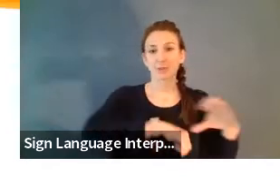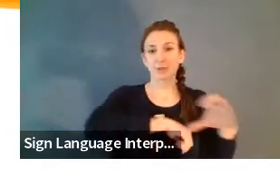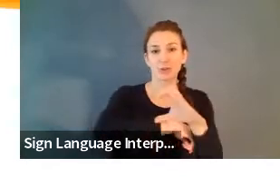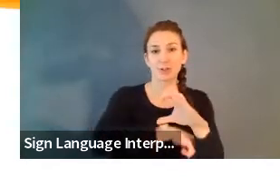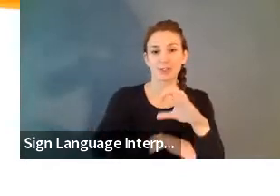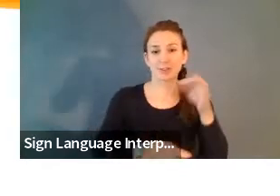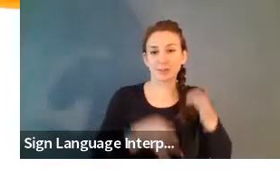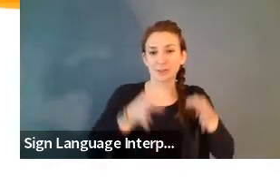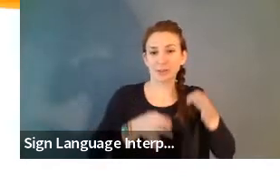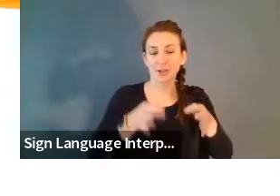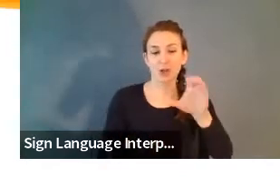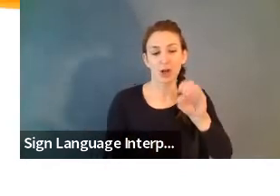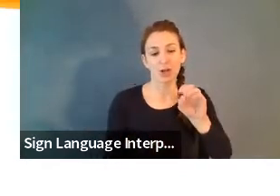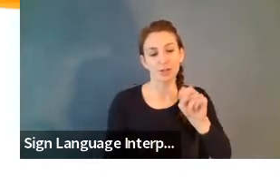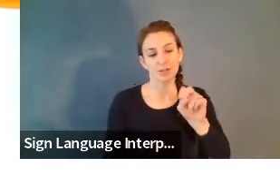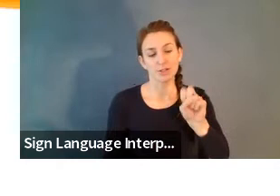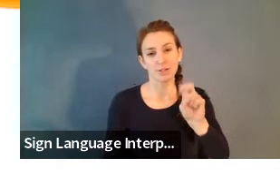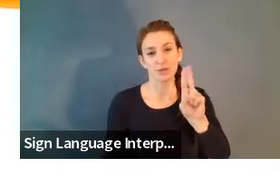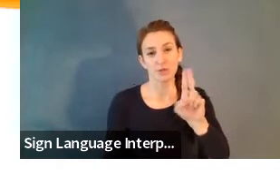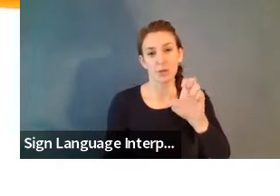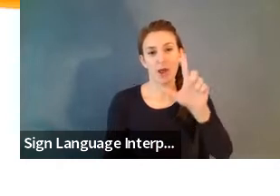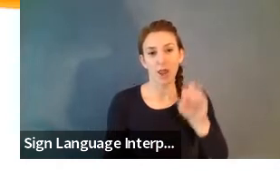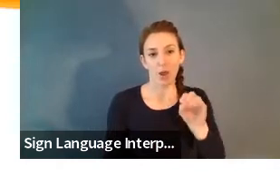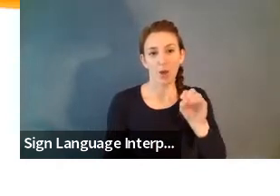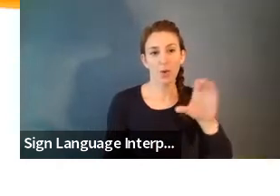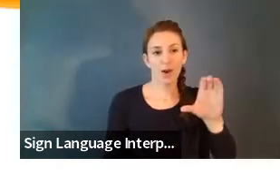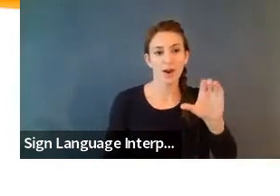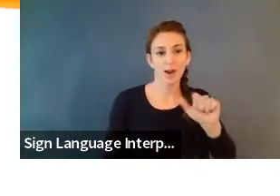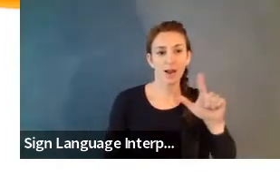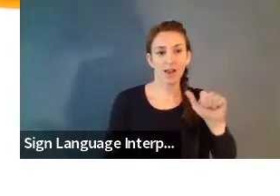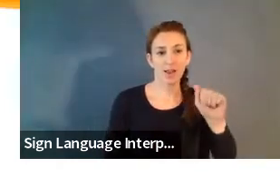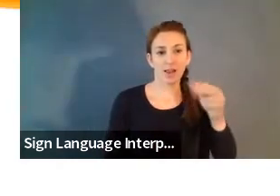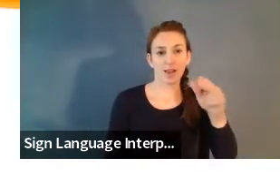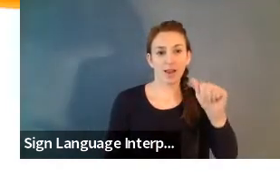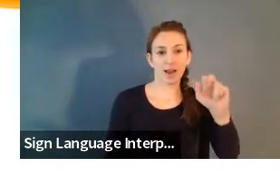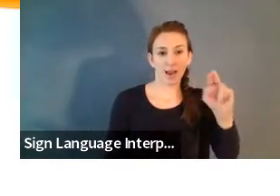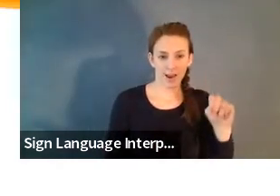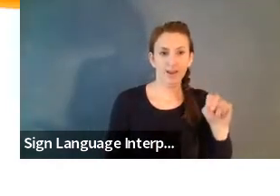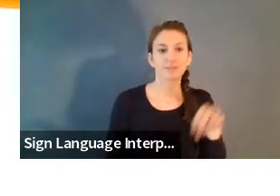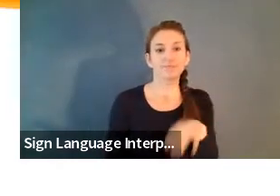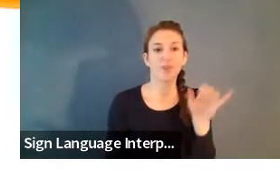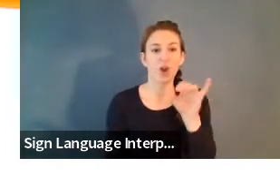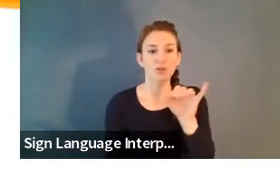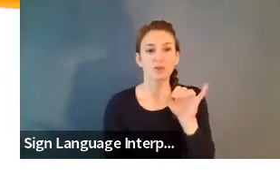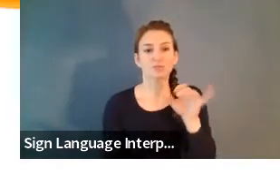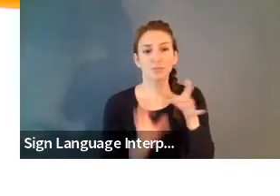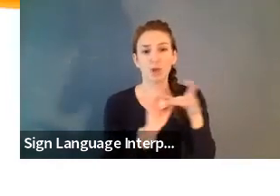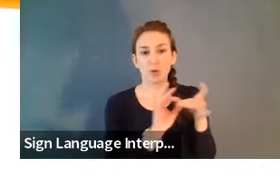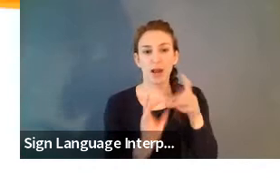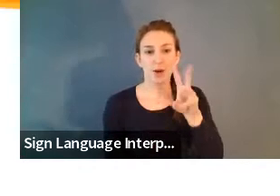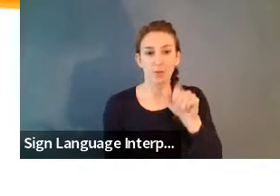Callahan, and United Way, Fresno and Madera President and CEO Lindsay Fox. And they asked us to have